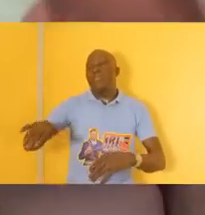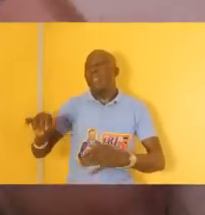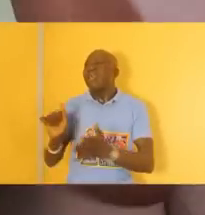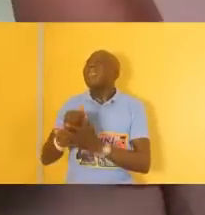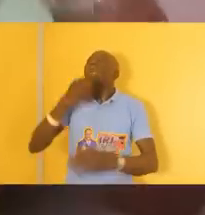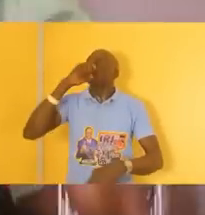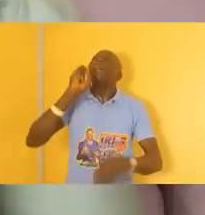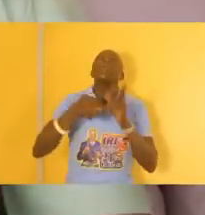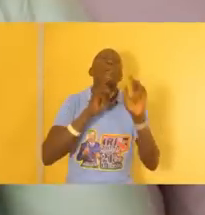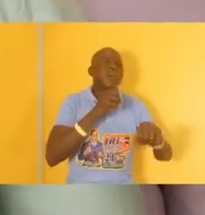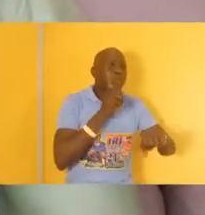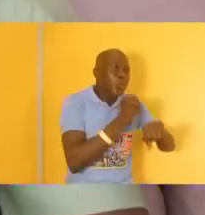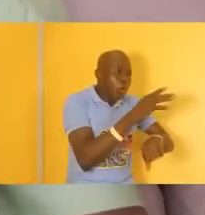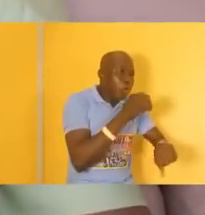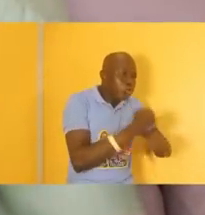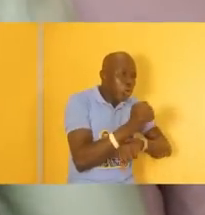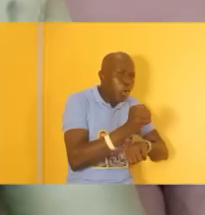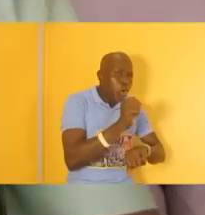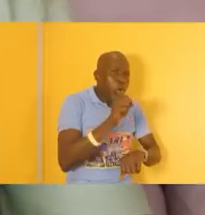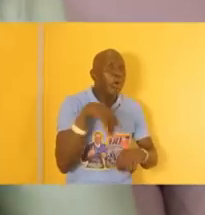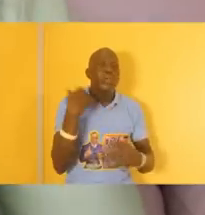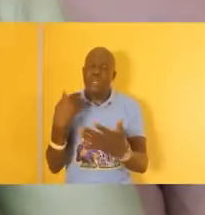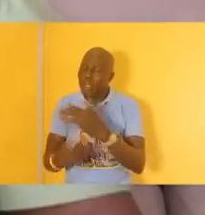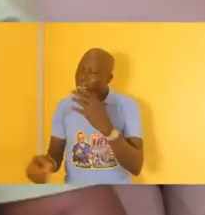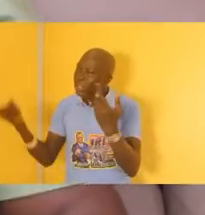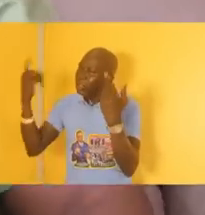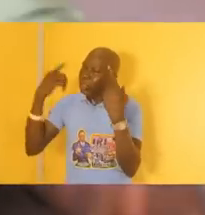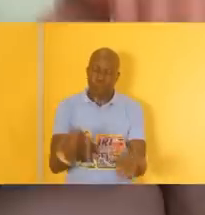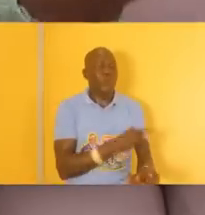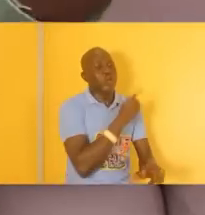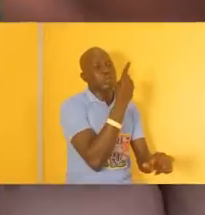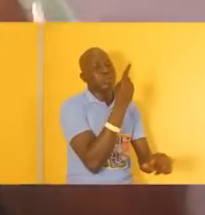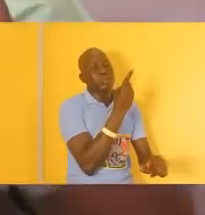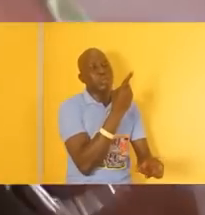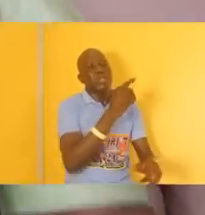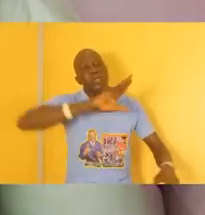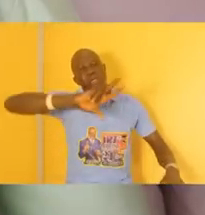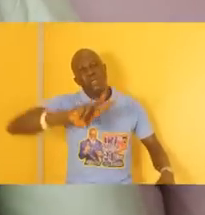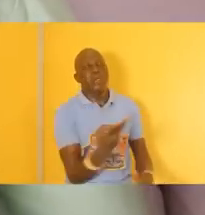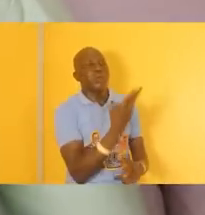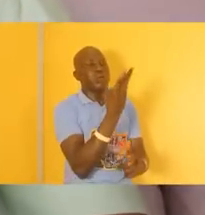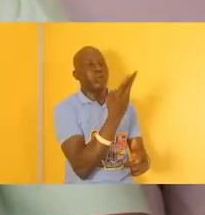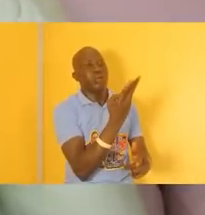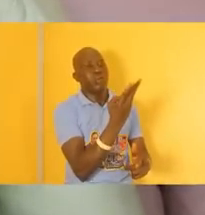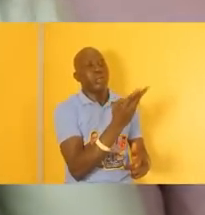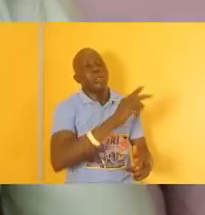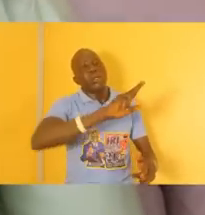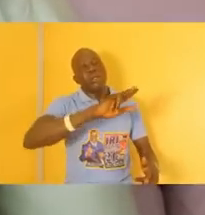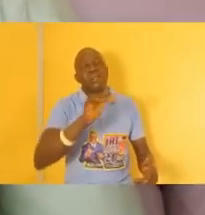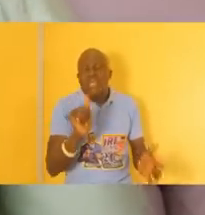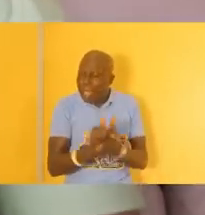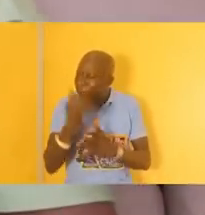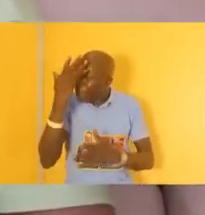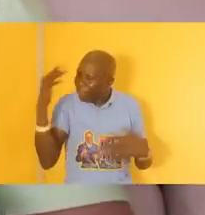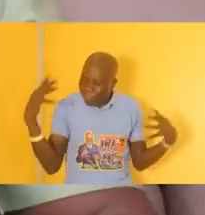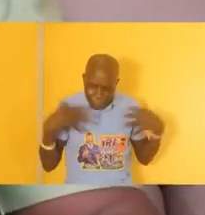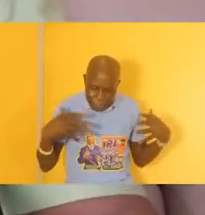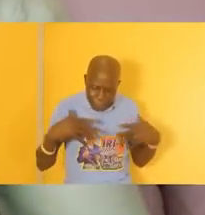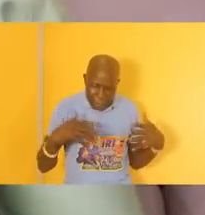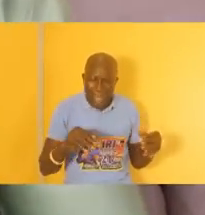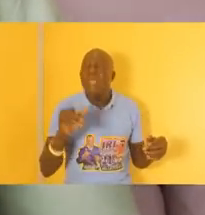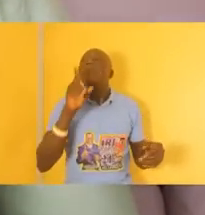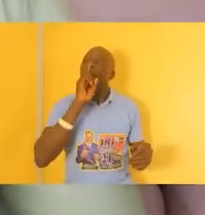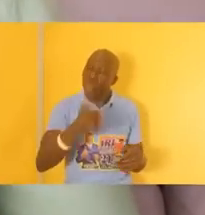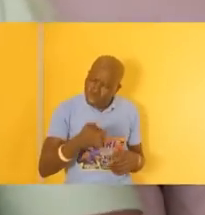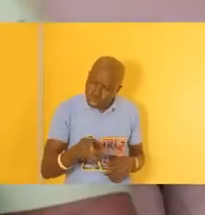husband. To travel to America. And the man disappointed him. For 8 good years. No, no, the minute he got to